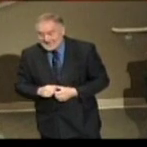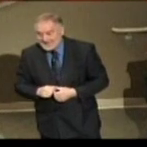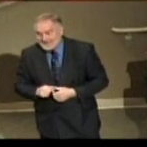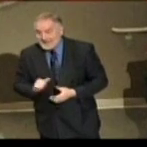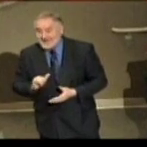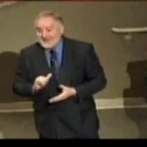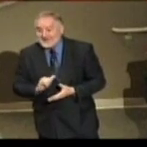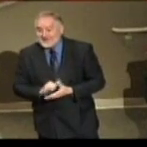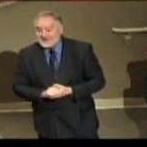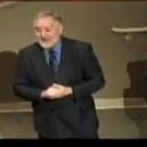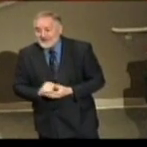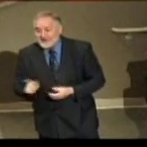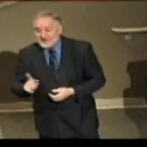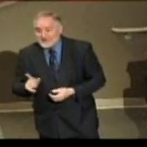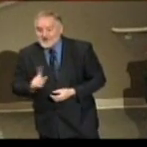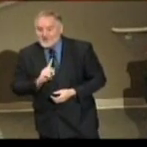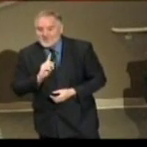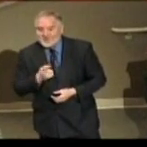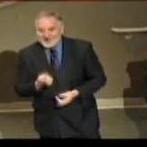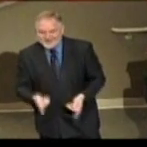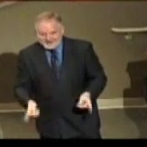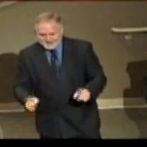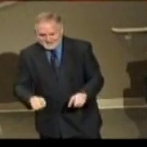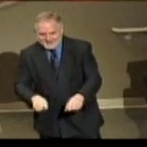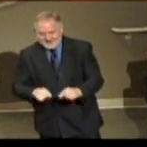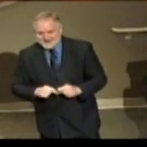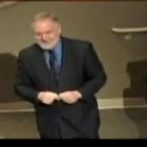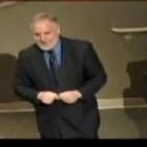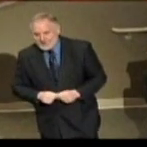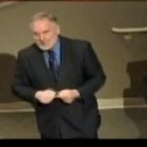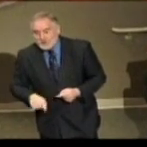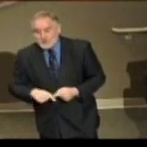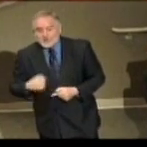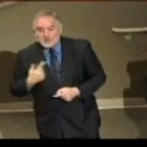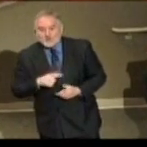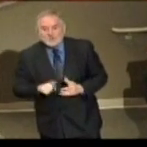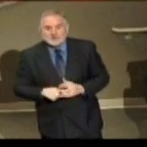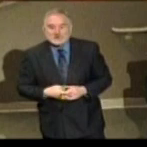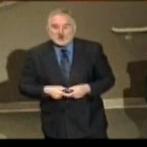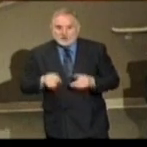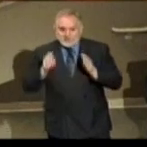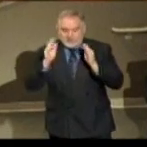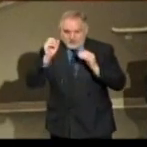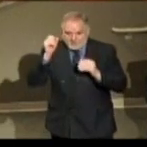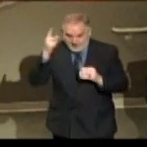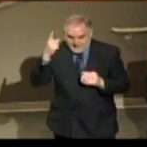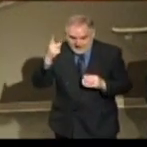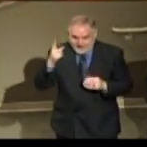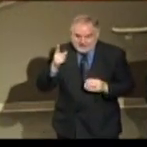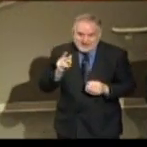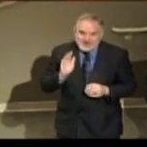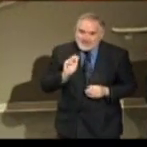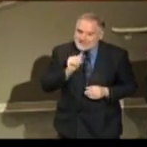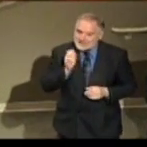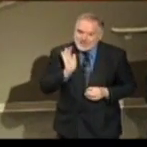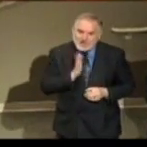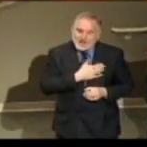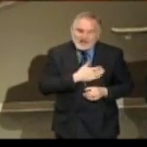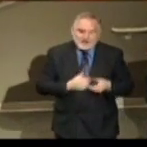And that's where reality starts. When we start recognizing it's not our